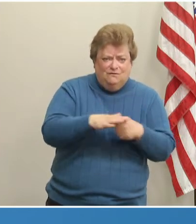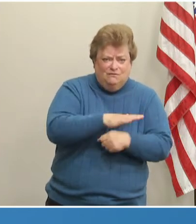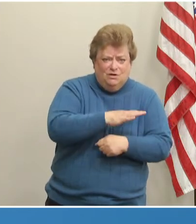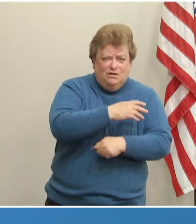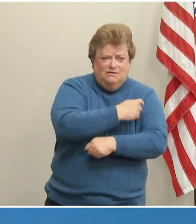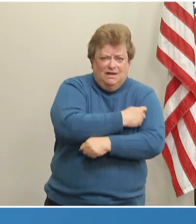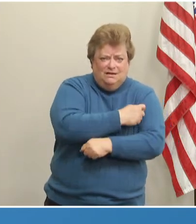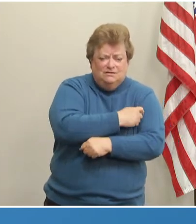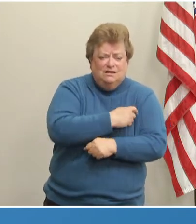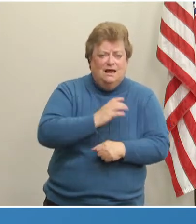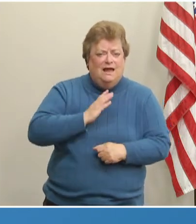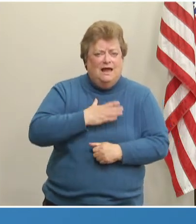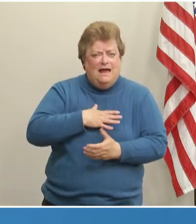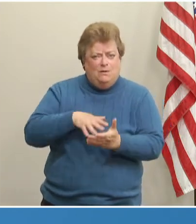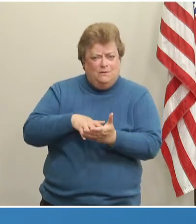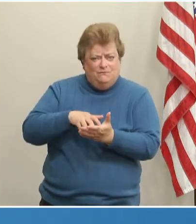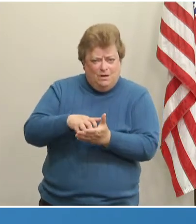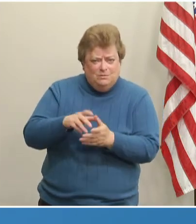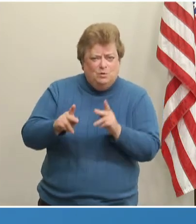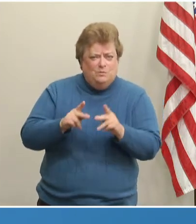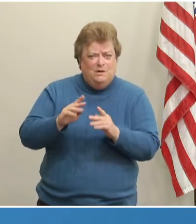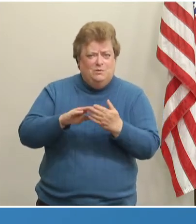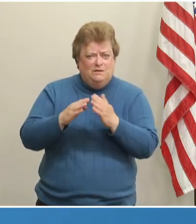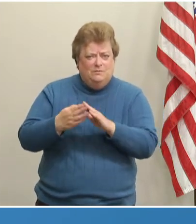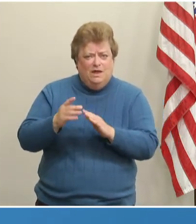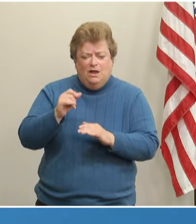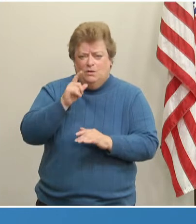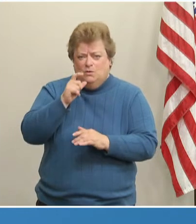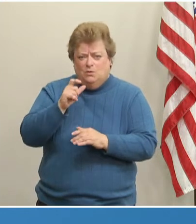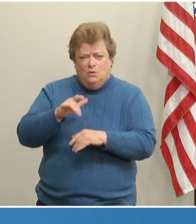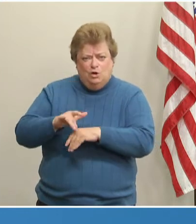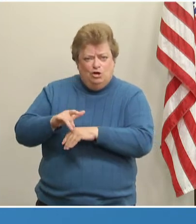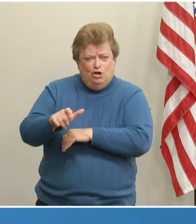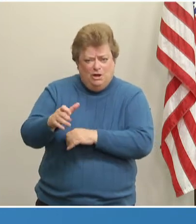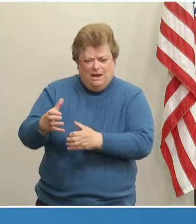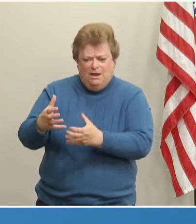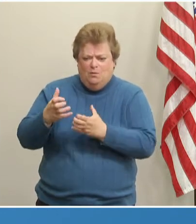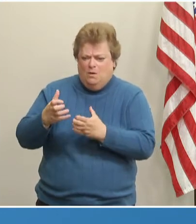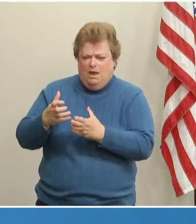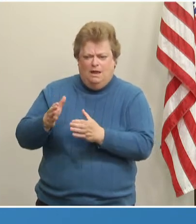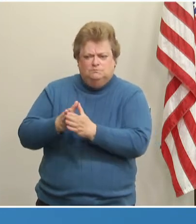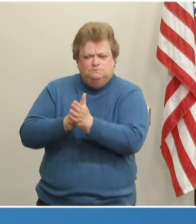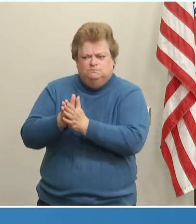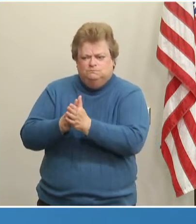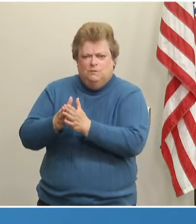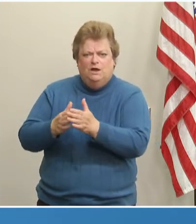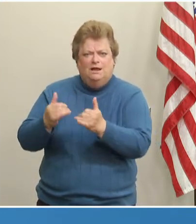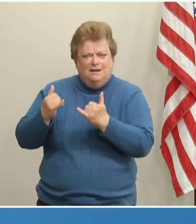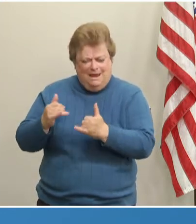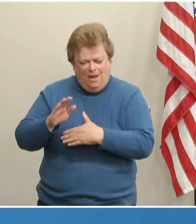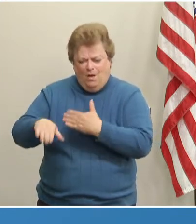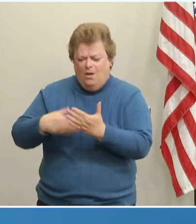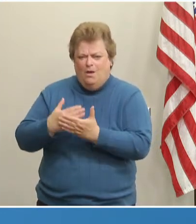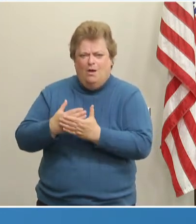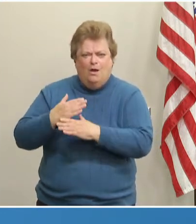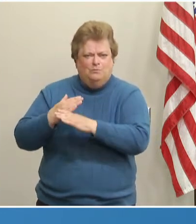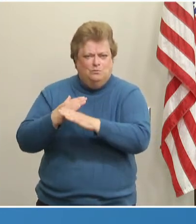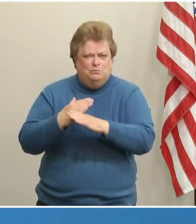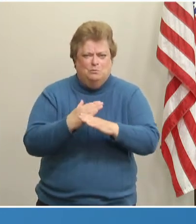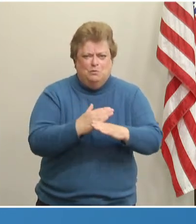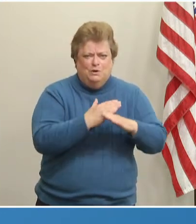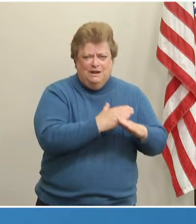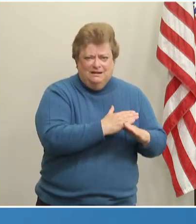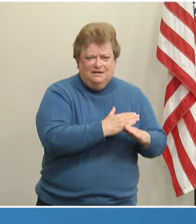of our community, and many of those who were eager early on to roll up their sleeves, are now protected, and that's a huge